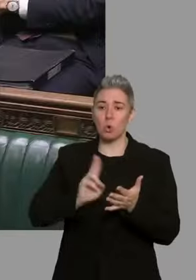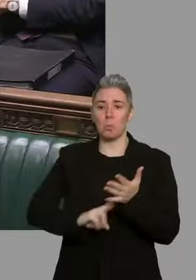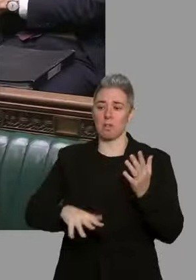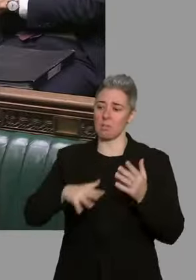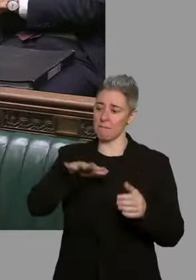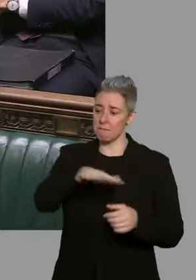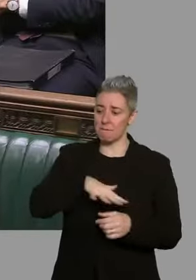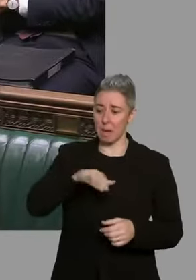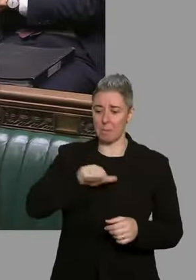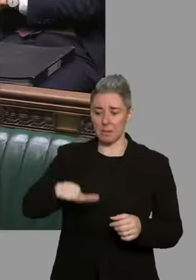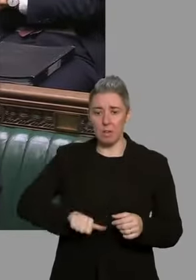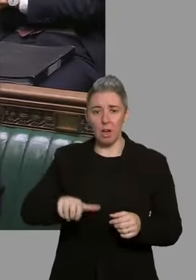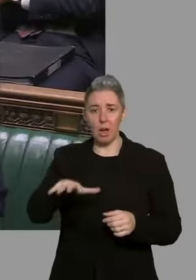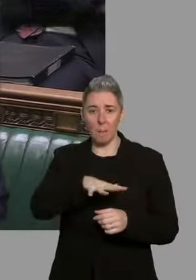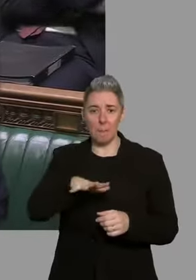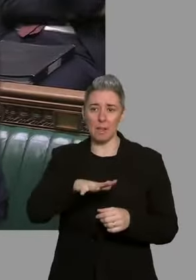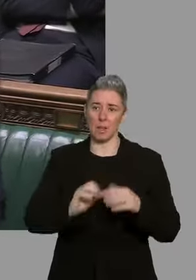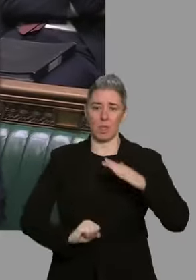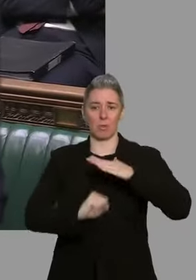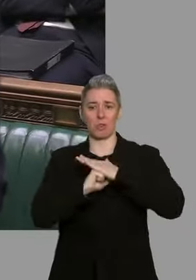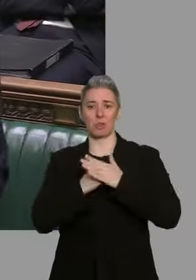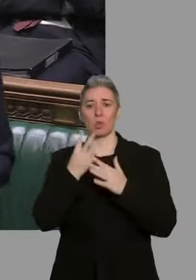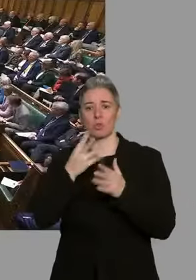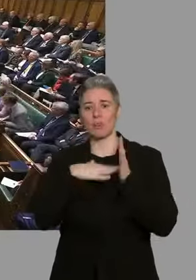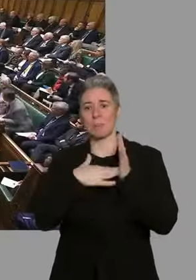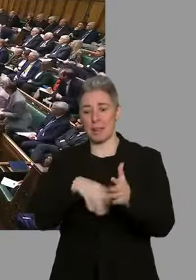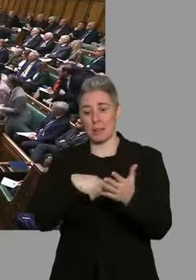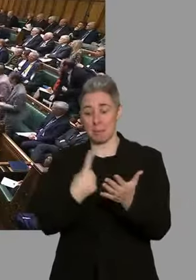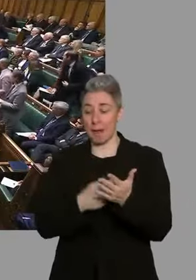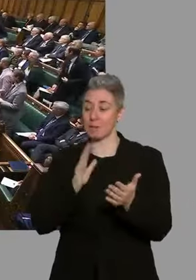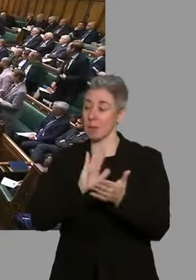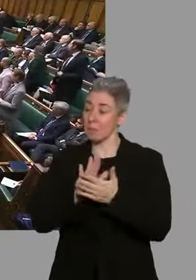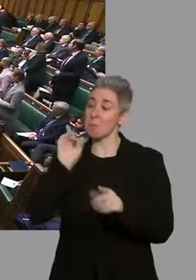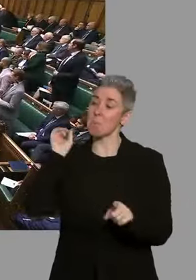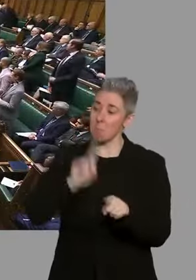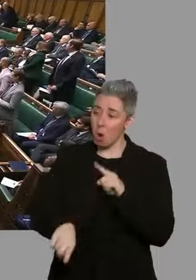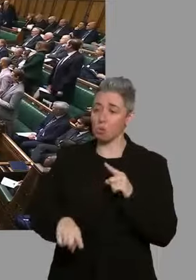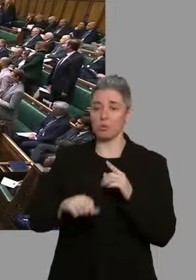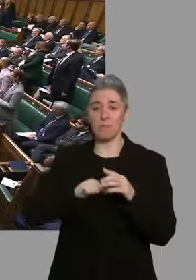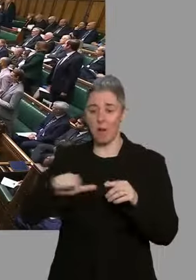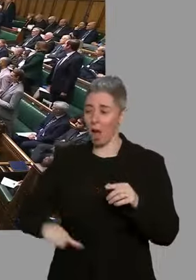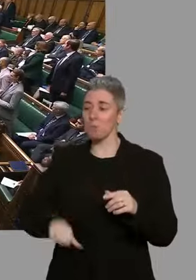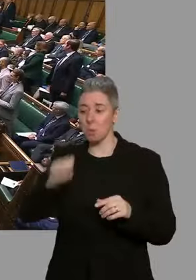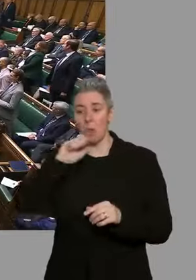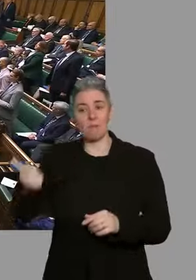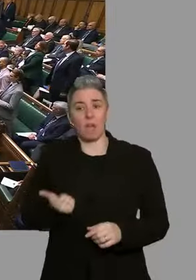the vast majority of farmers will be unaffected. Joyce Dewbray.